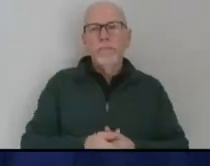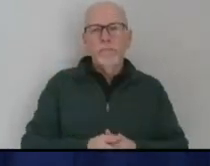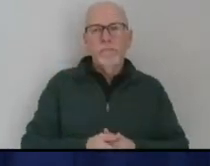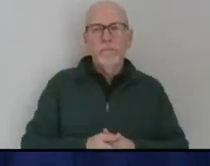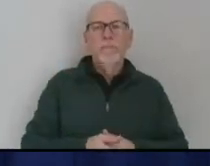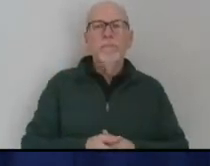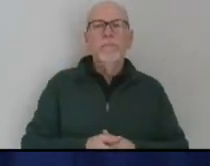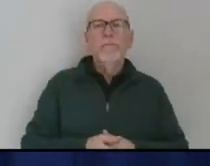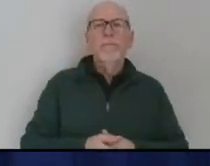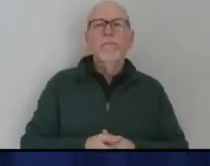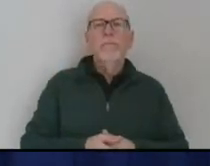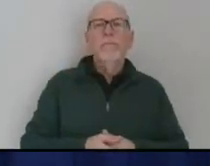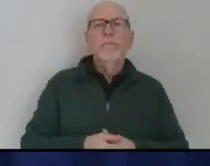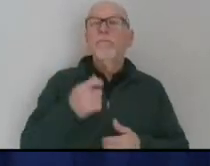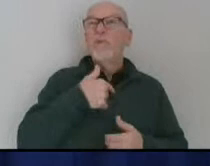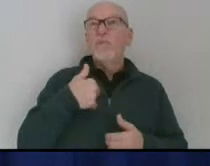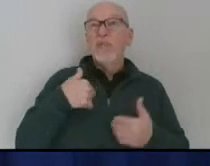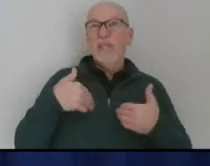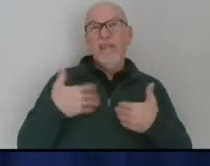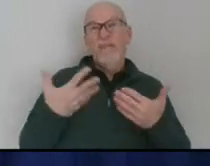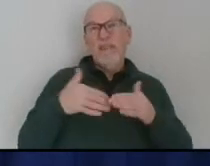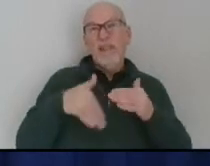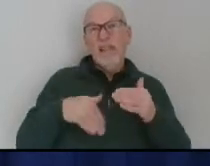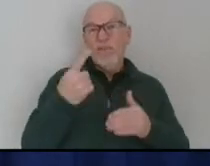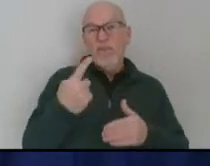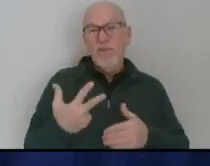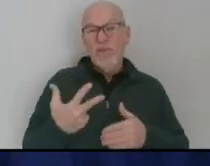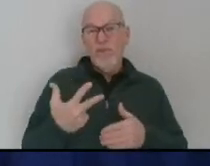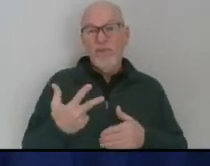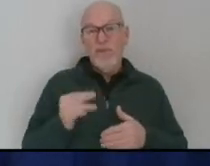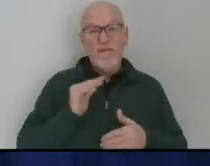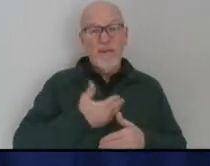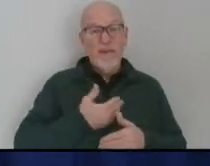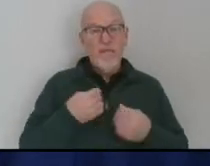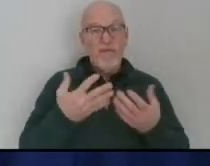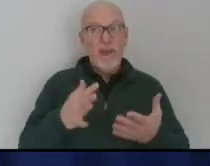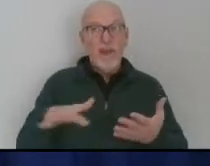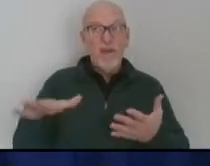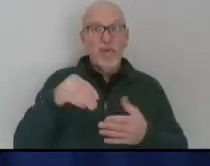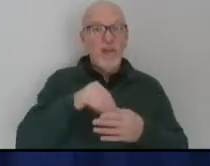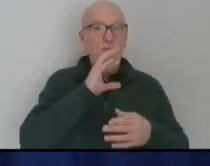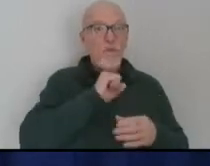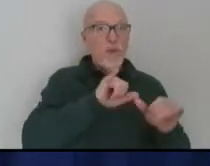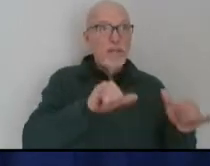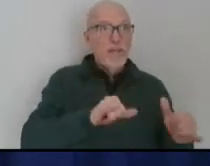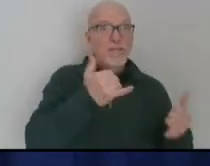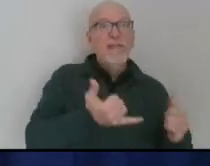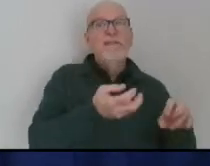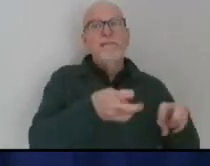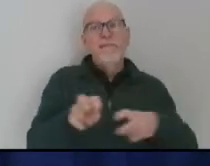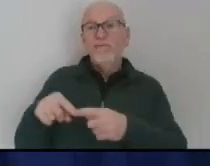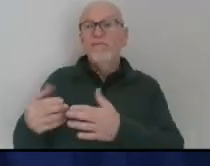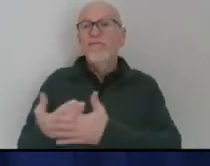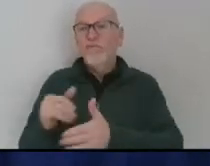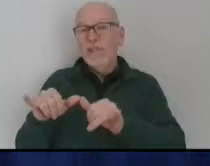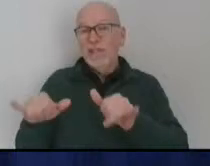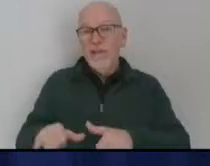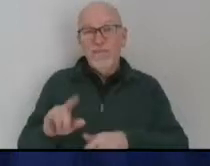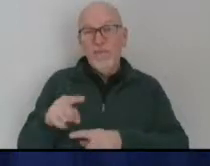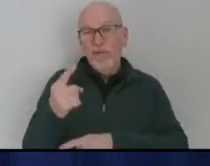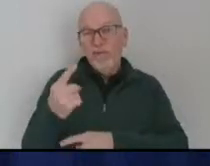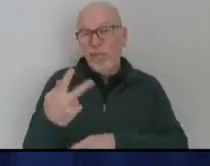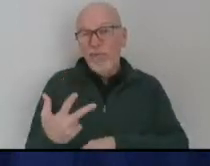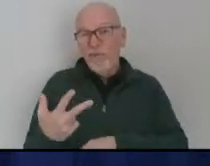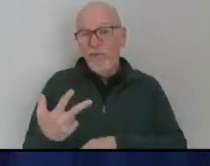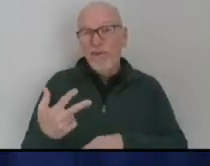we only have less than a third of our providers that were signed up in our old system now signed up in the new system, despite months